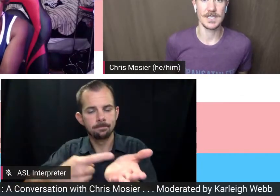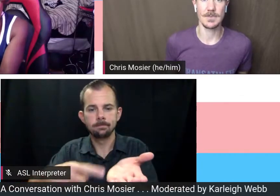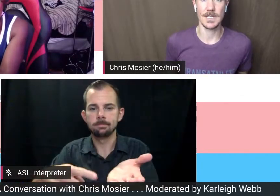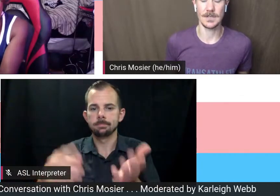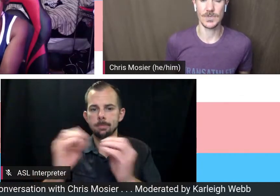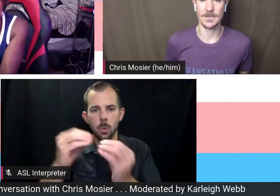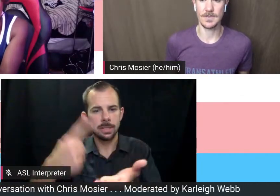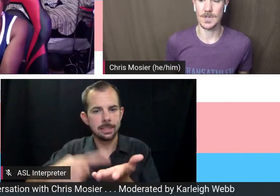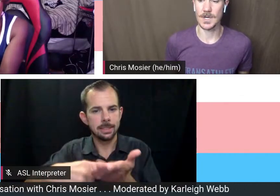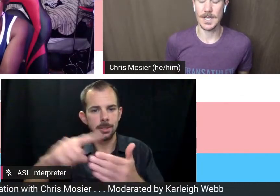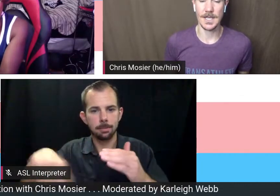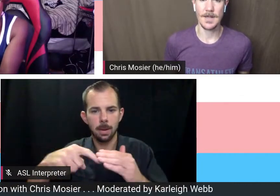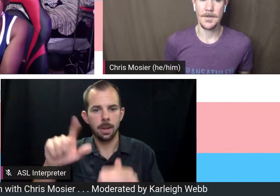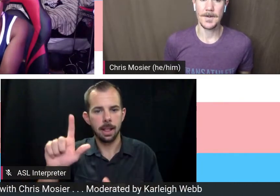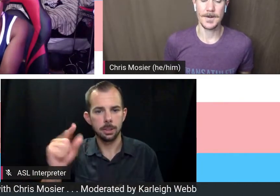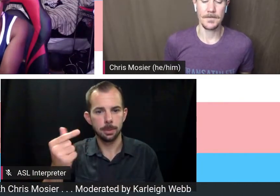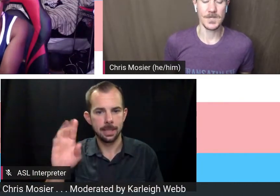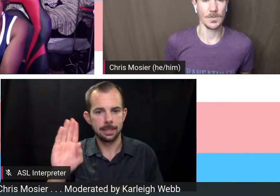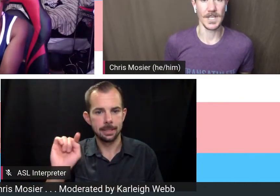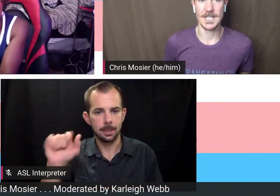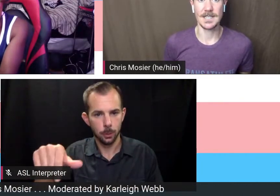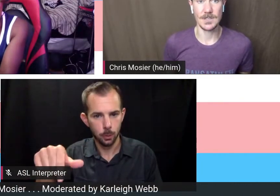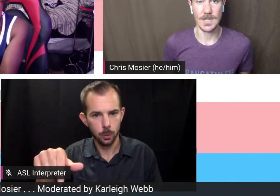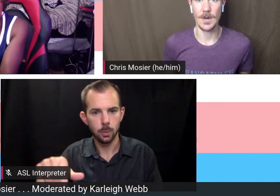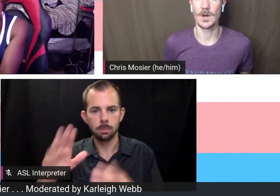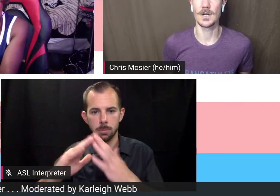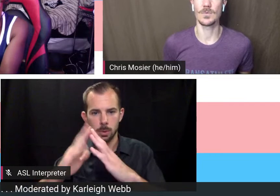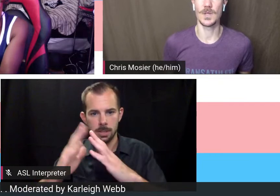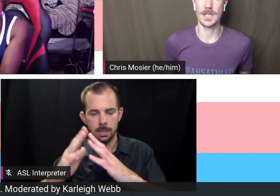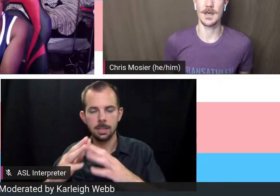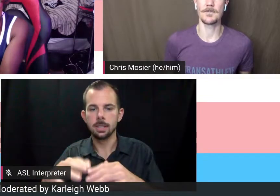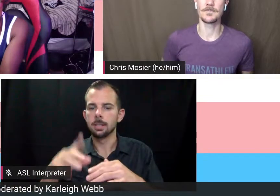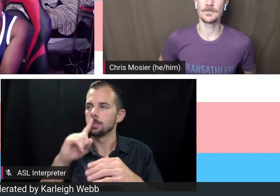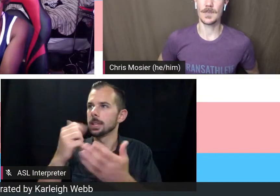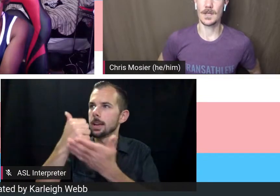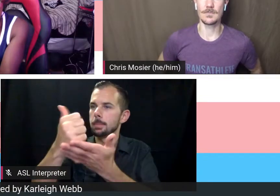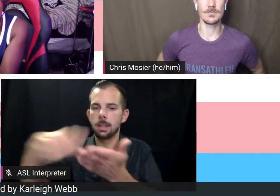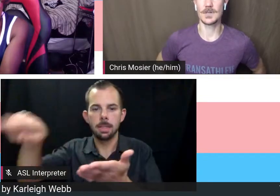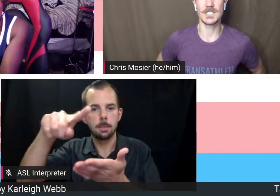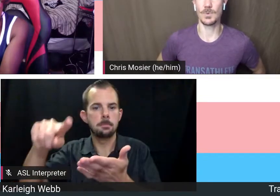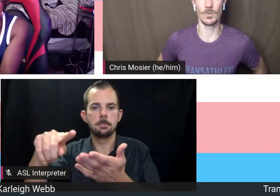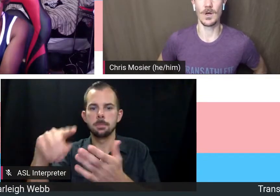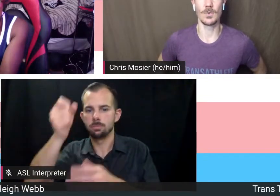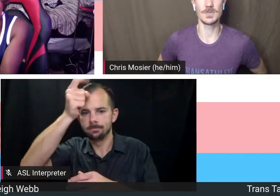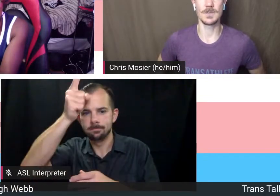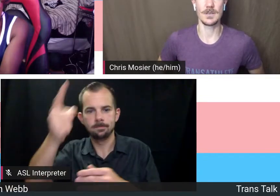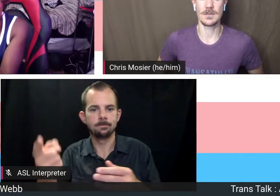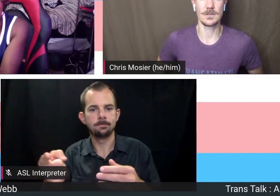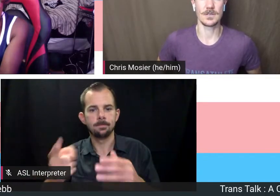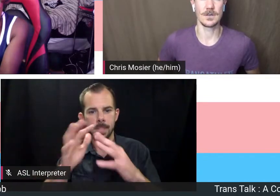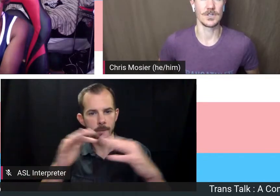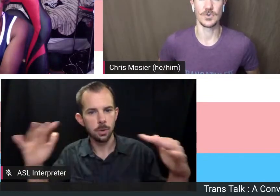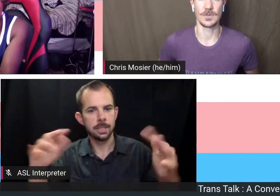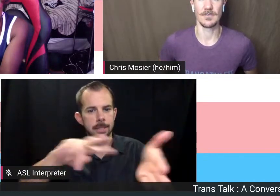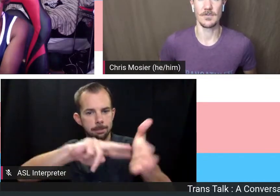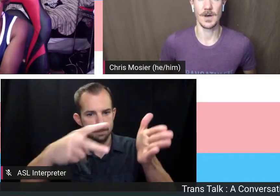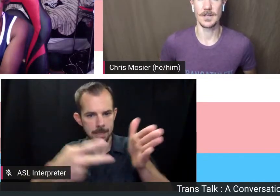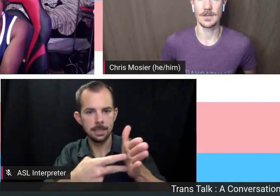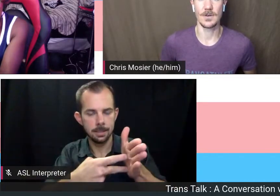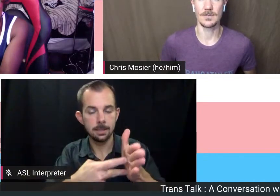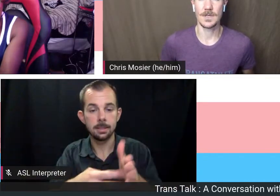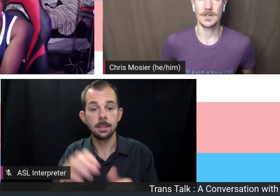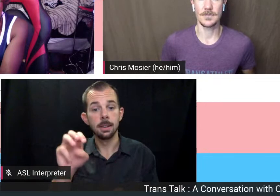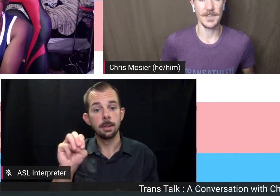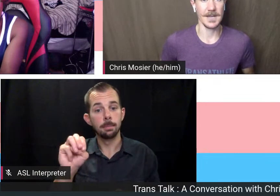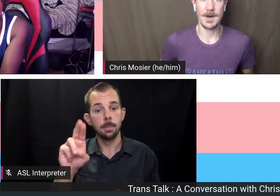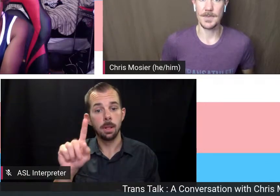what it means to be an inclusive community. So I'm really excited to do that work with them. And multisport will always be a true love of